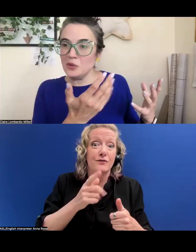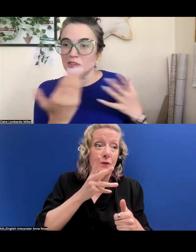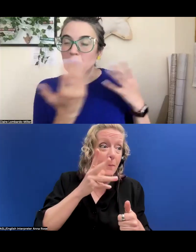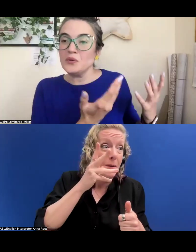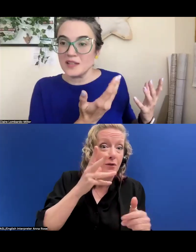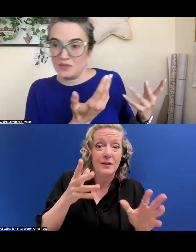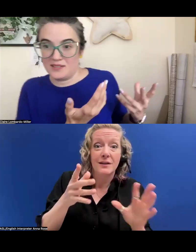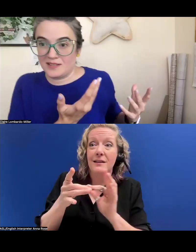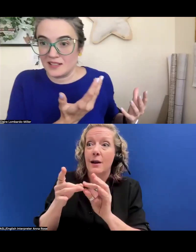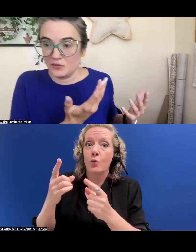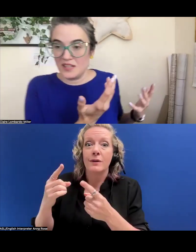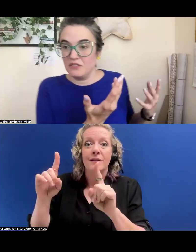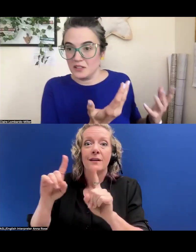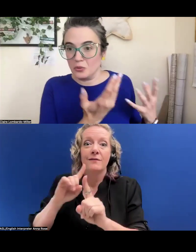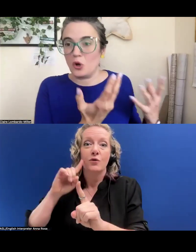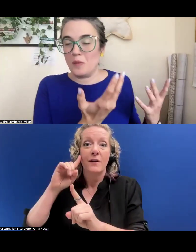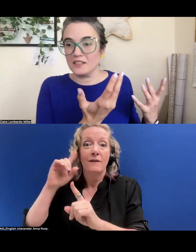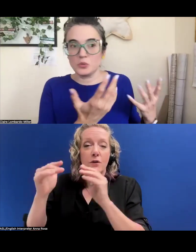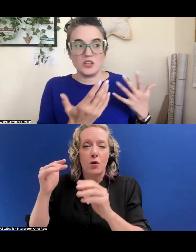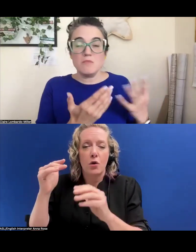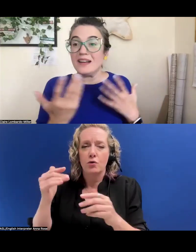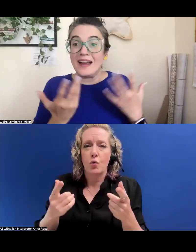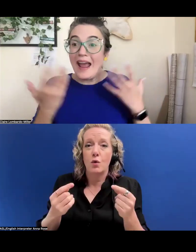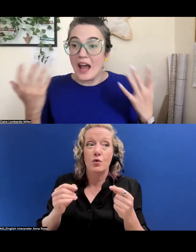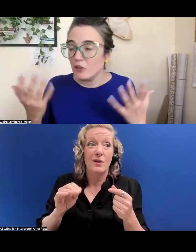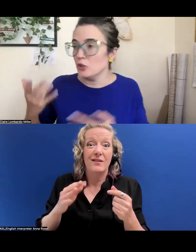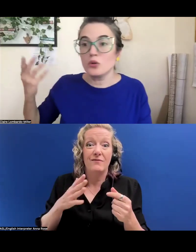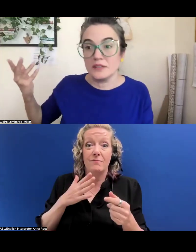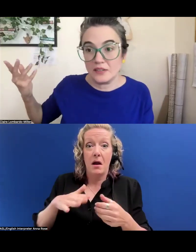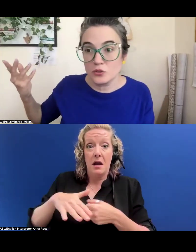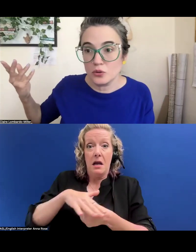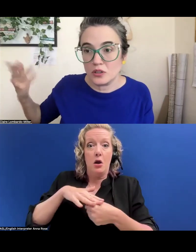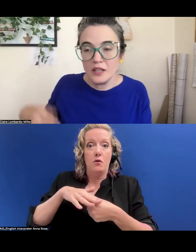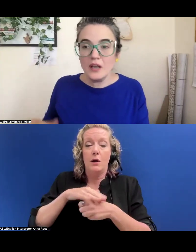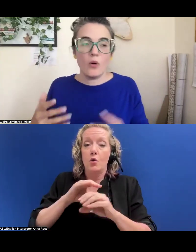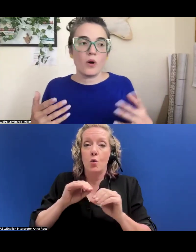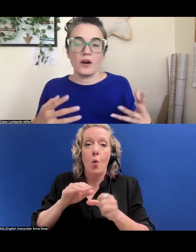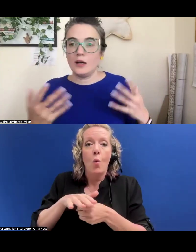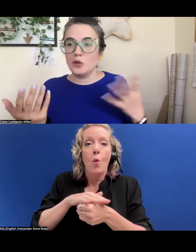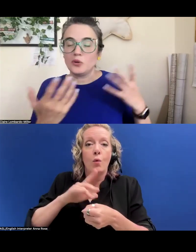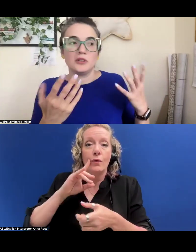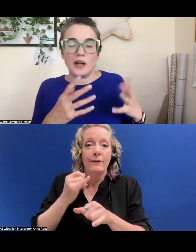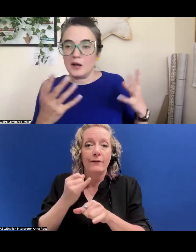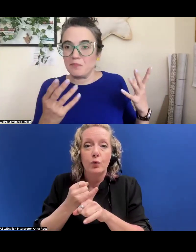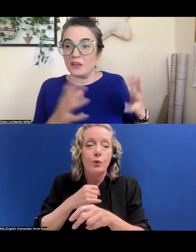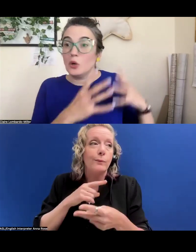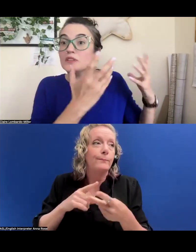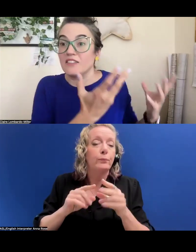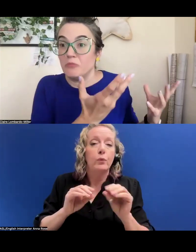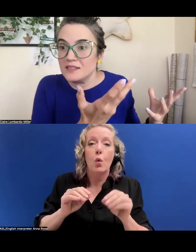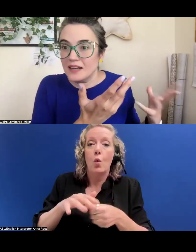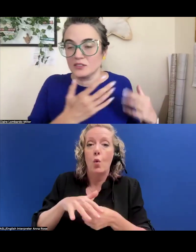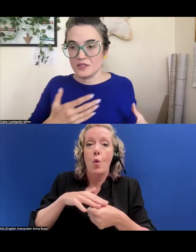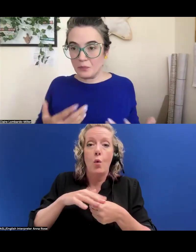do you expose them to successful deaf adult role models when you might not have a local deaf school or a local